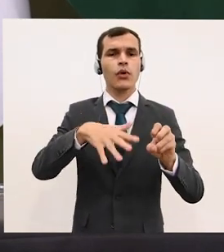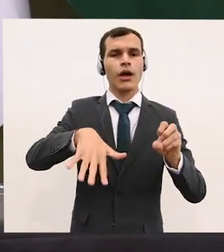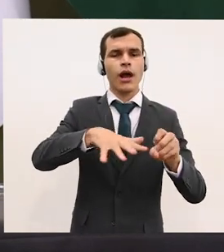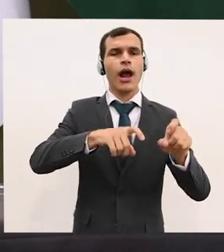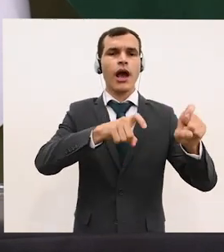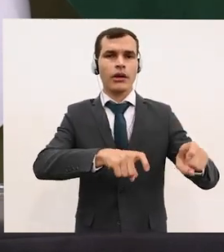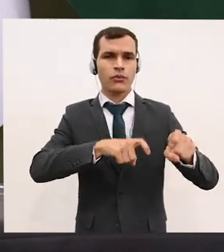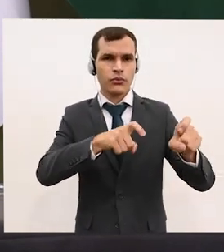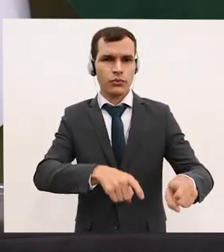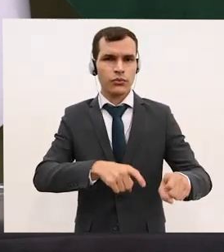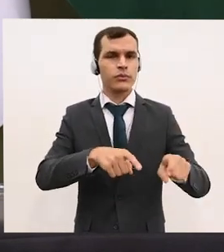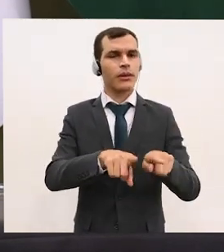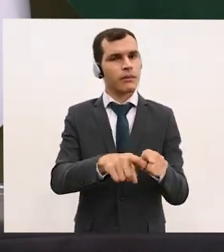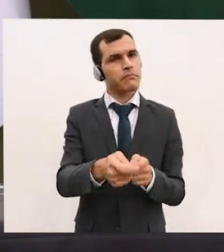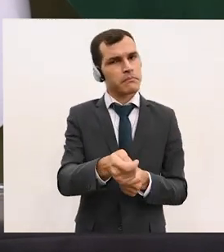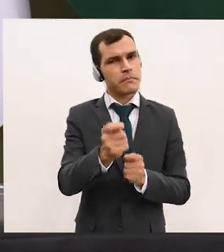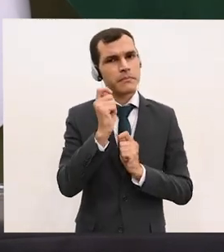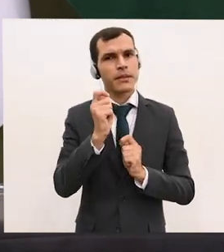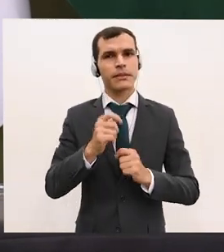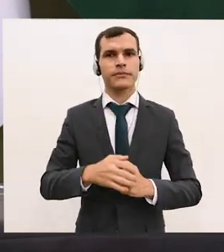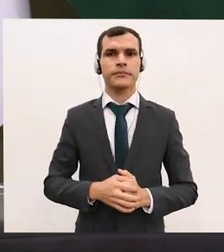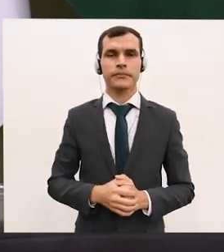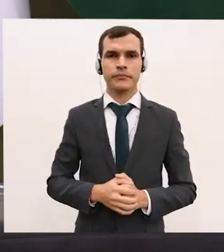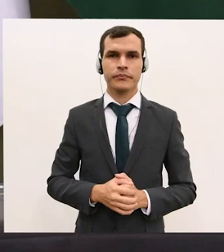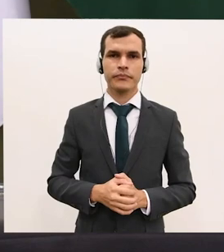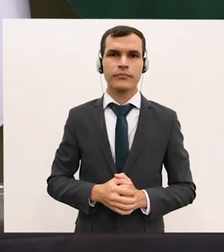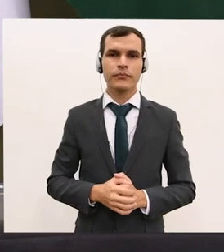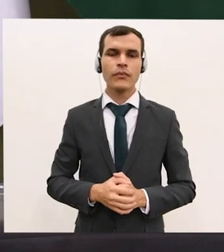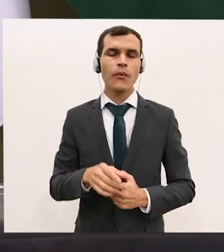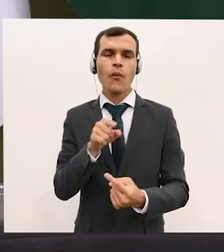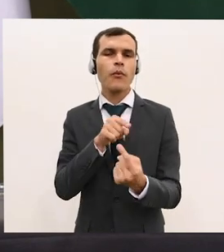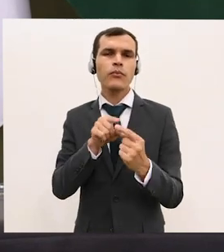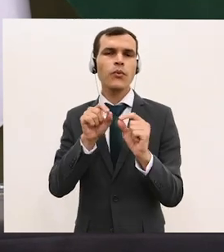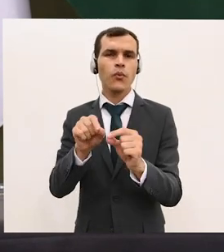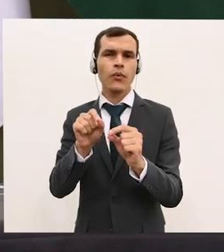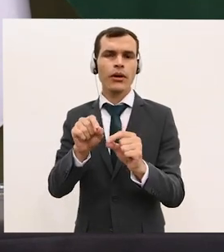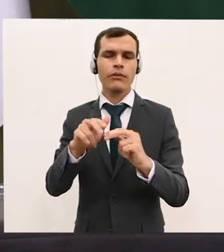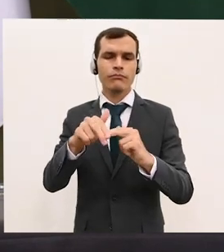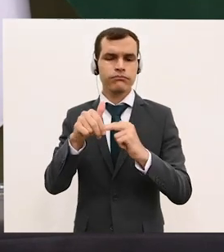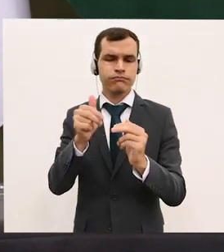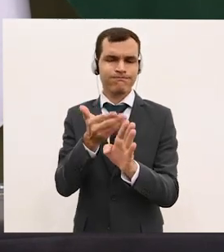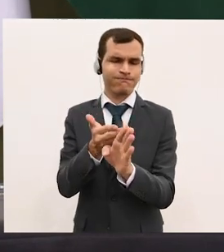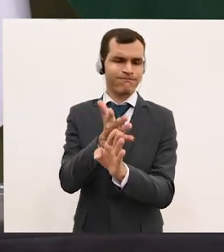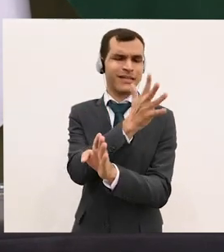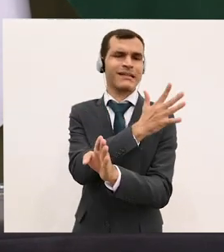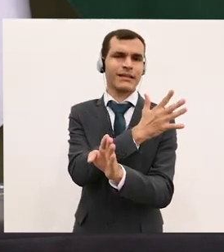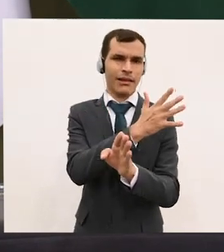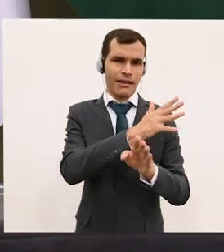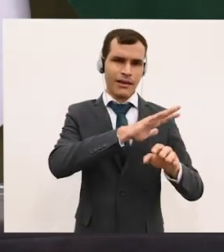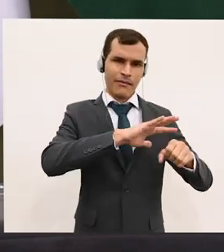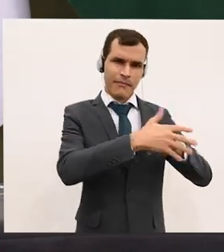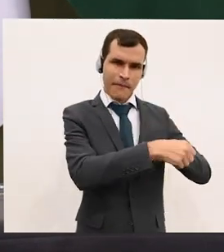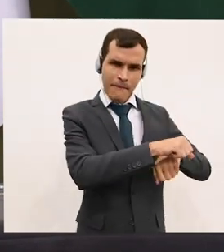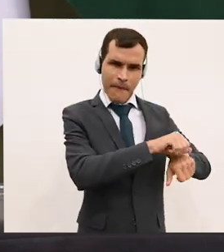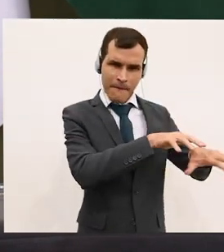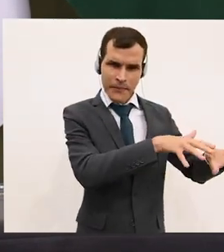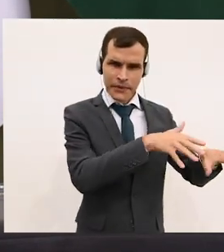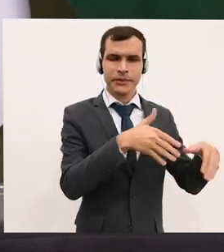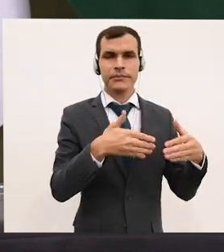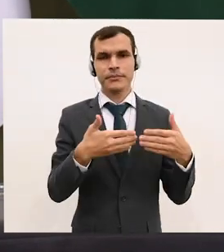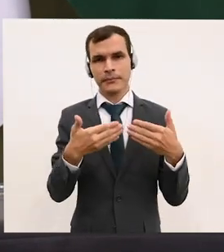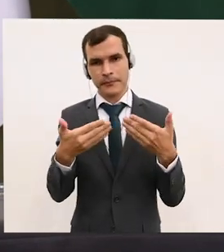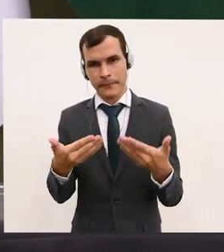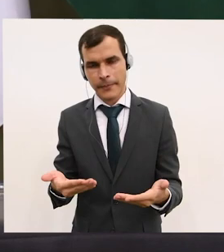response to the pandemic. So we have quite an agenda, the four pillars that I just mentioned, the same as the minister put on the table.